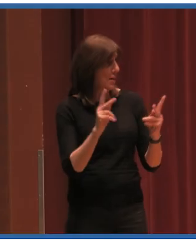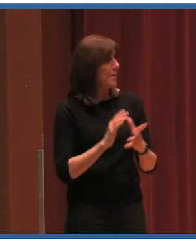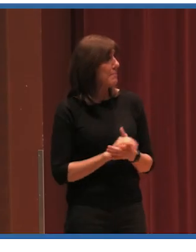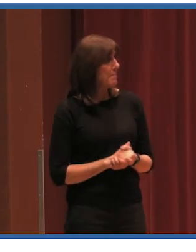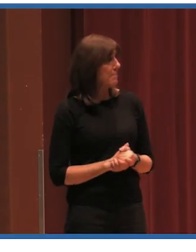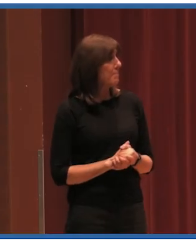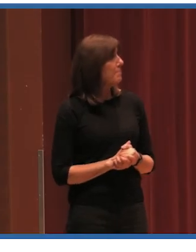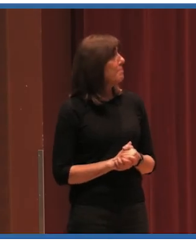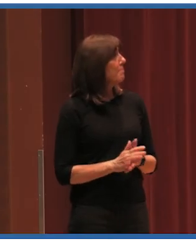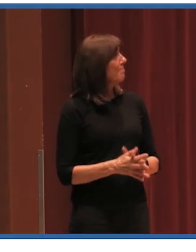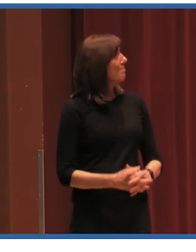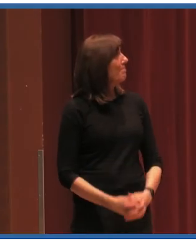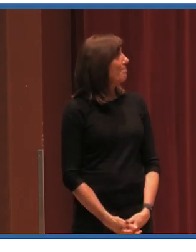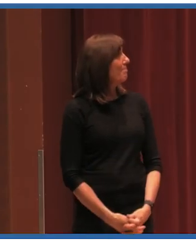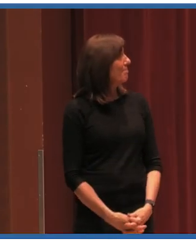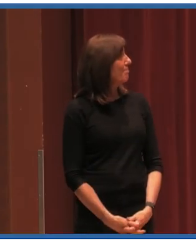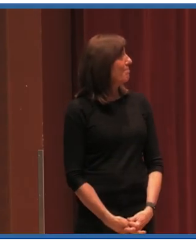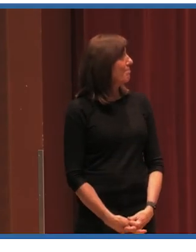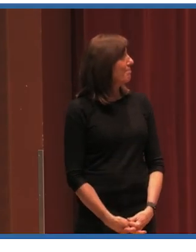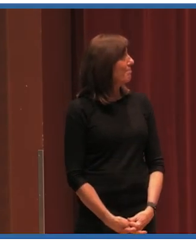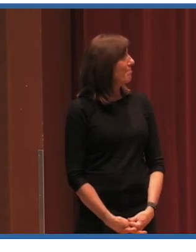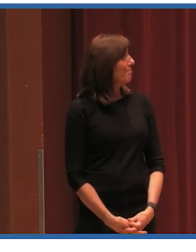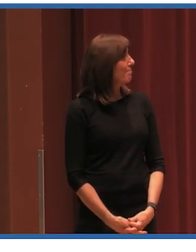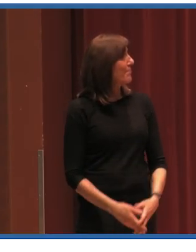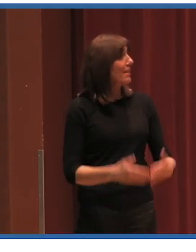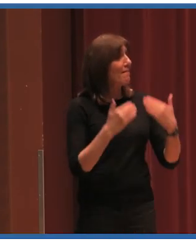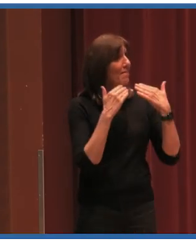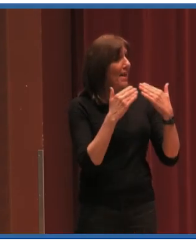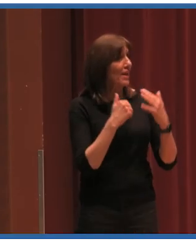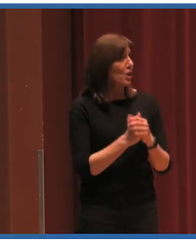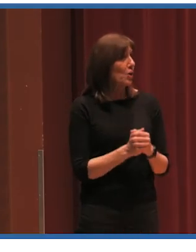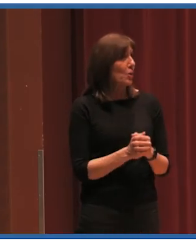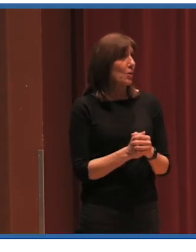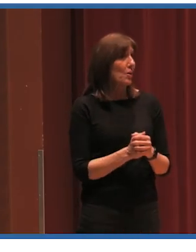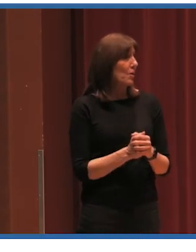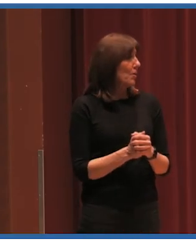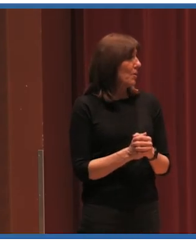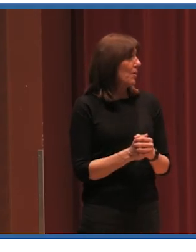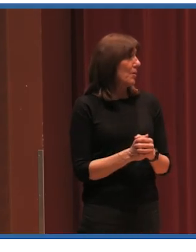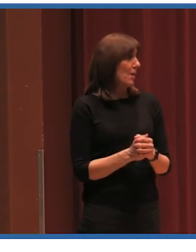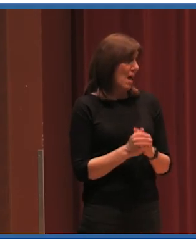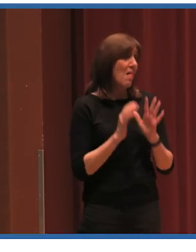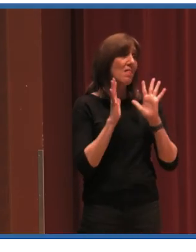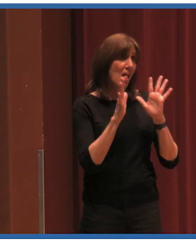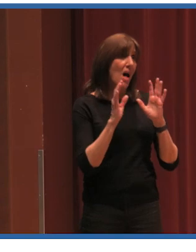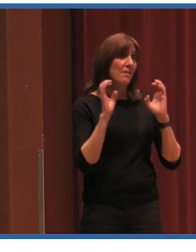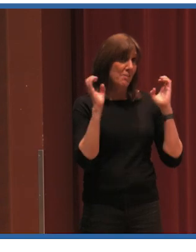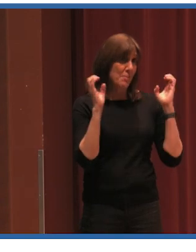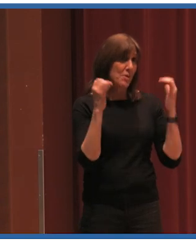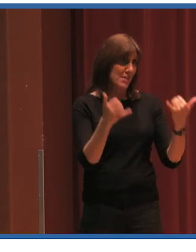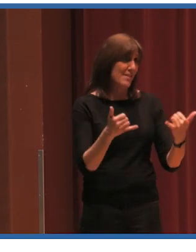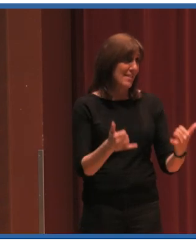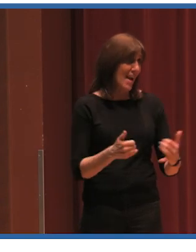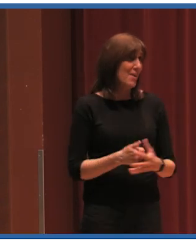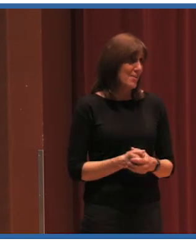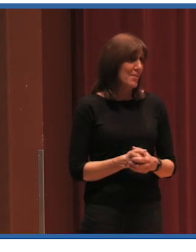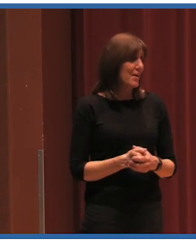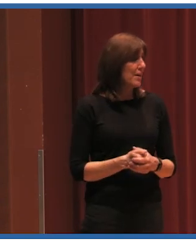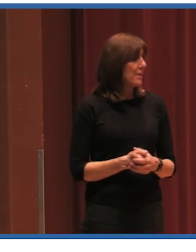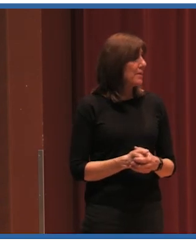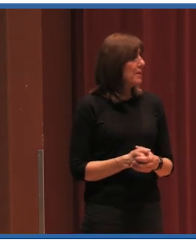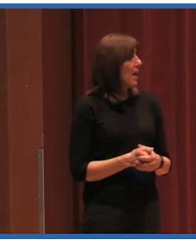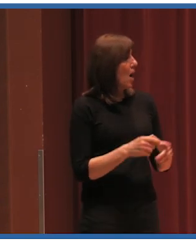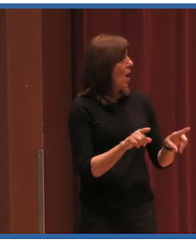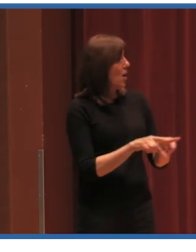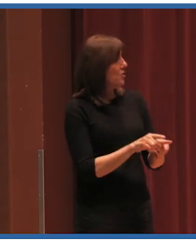cancer in your community. Wow, thank you. An incredible amount of urgency, right, from so many different angles. I want to